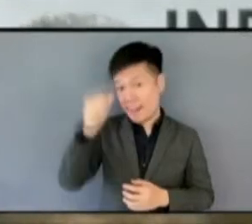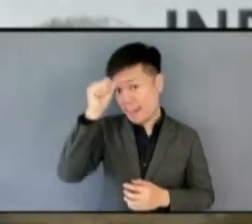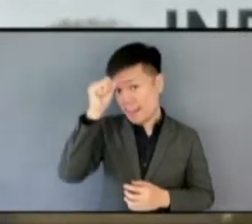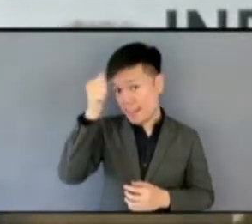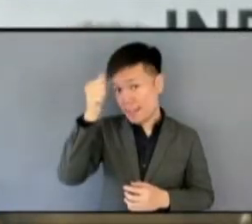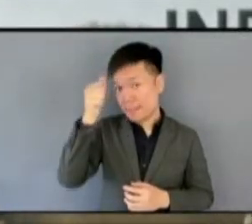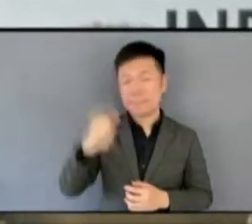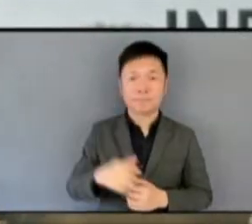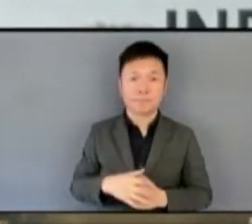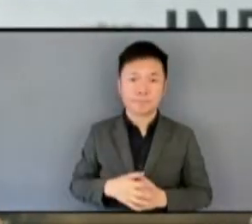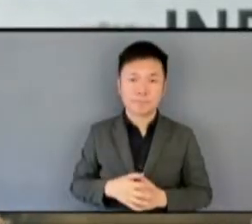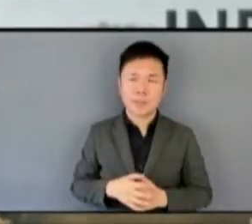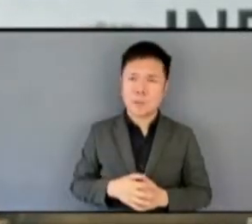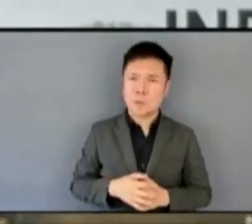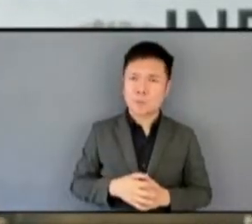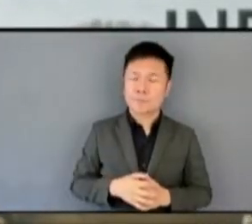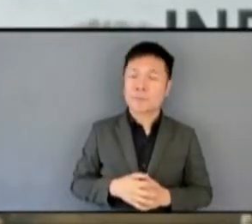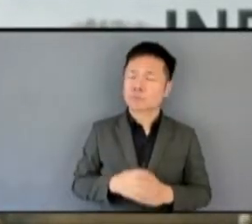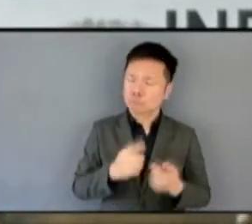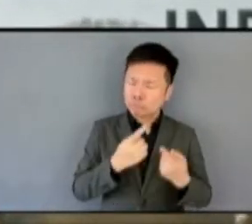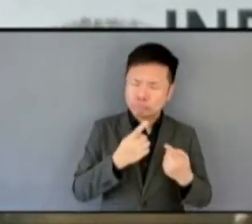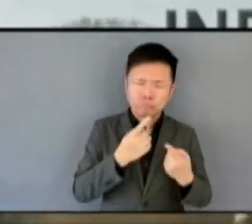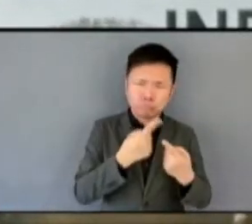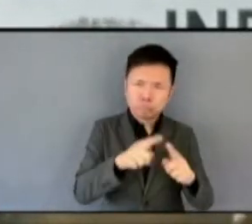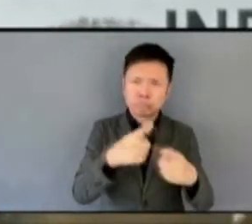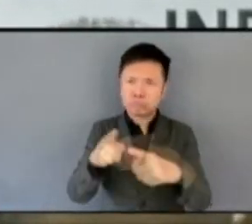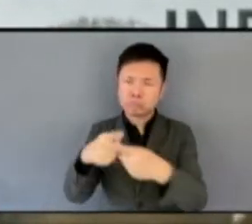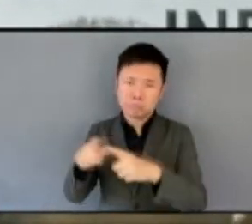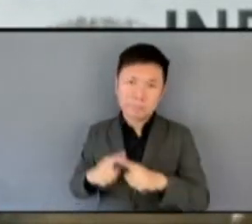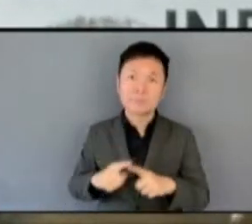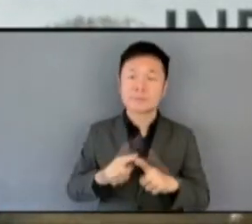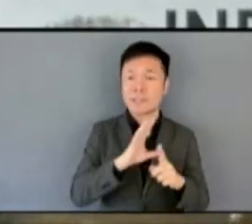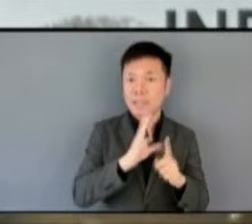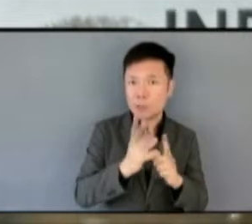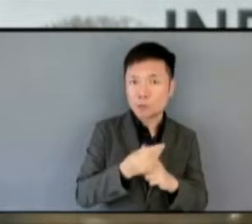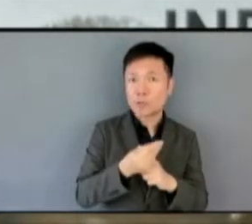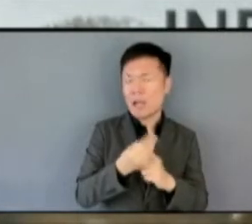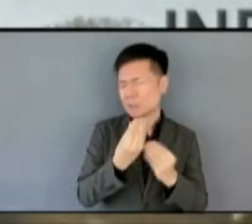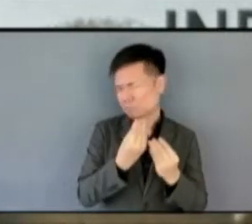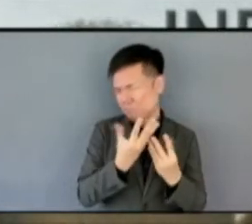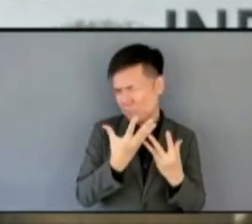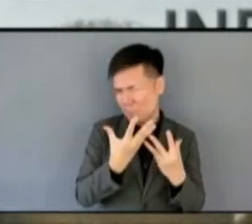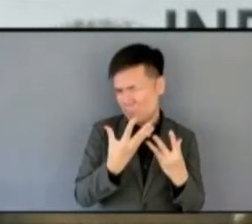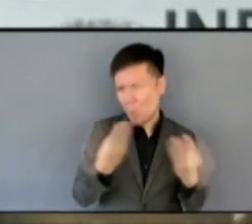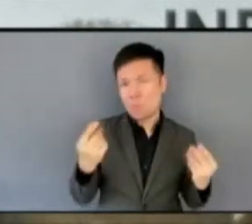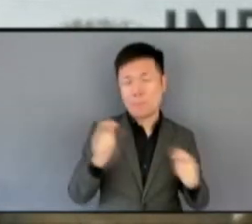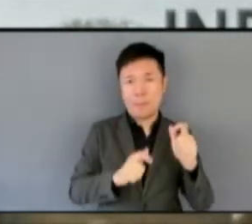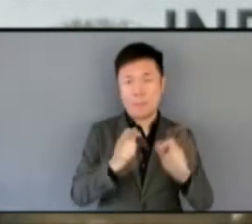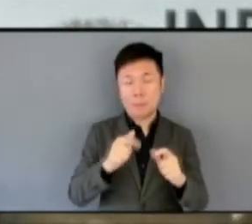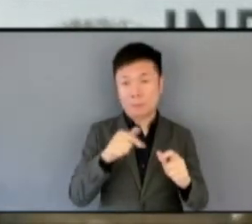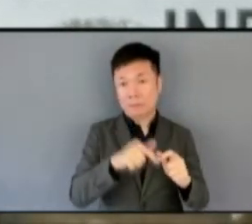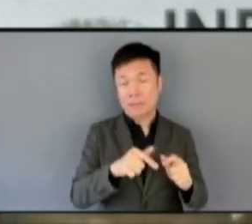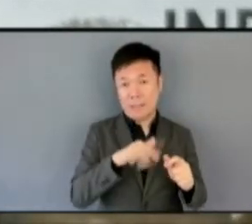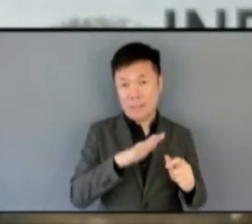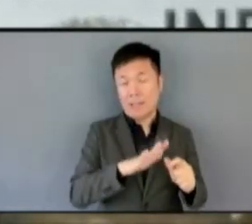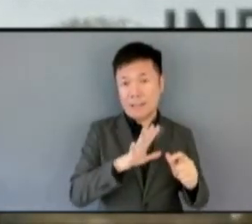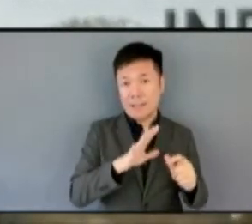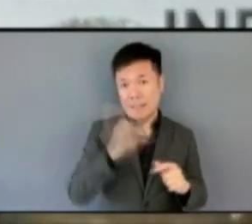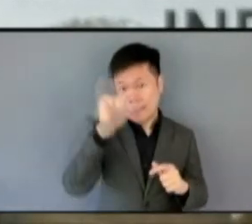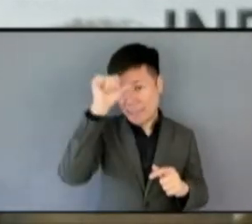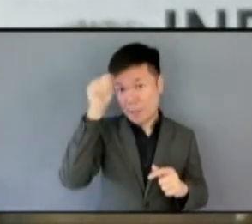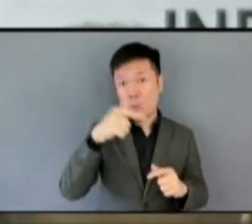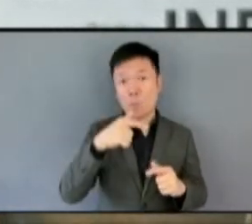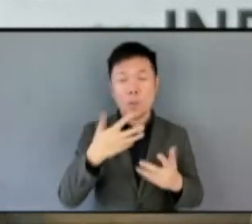diverse geographies and culture, and also one of the most populous country in the world, has prioritized maternal and child health